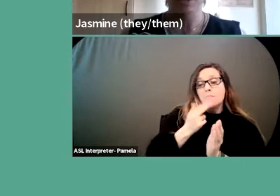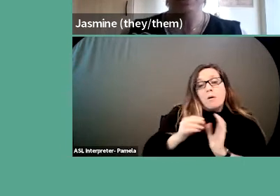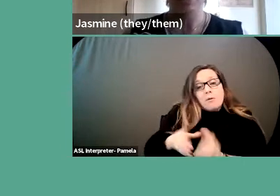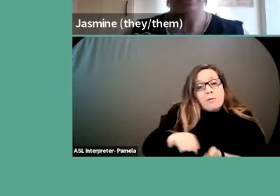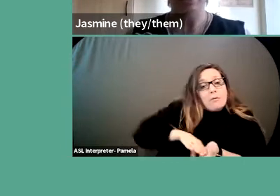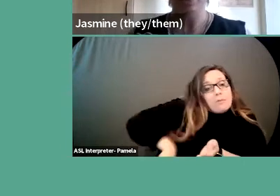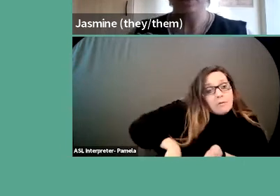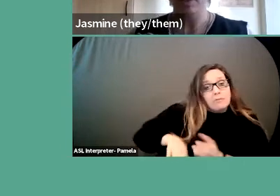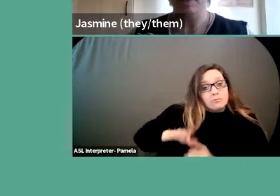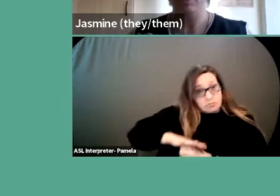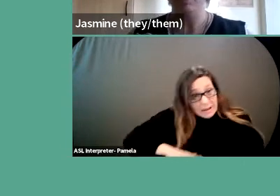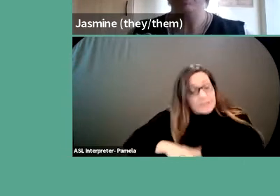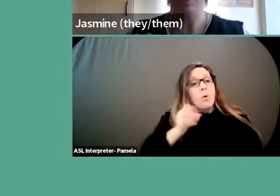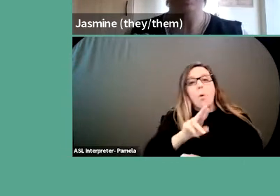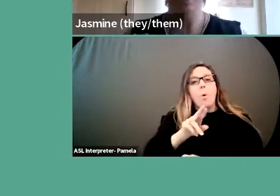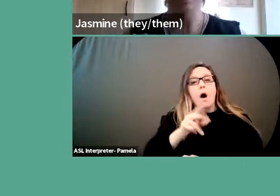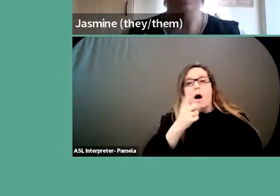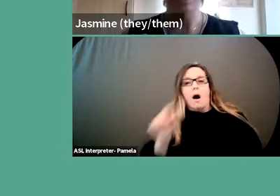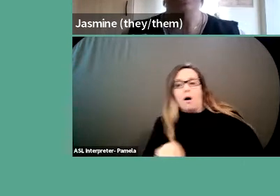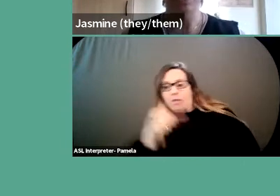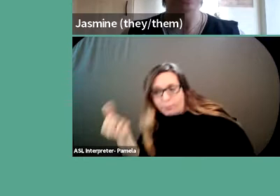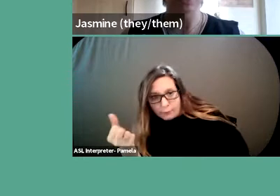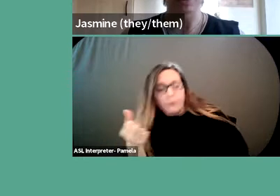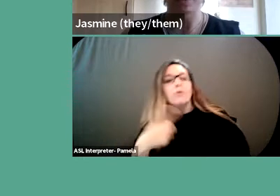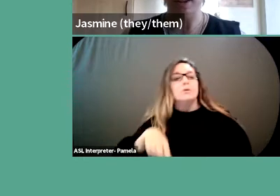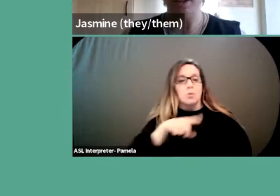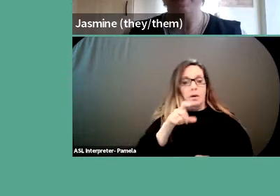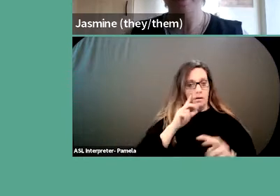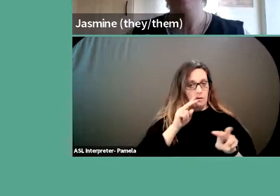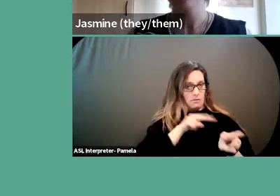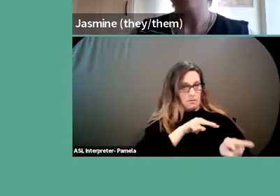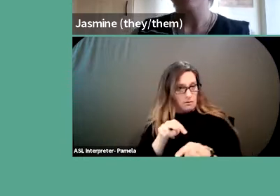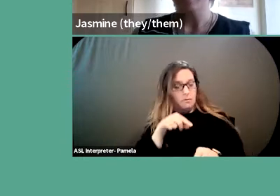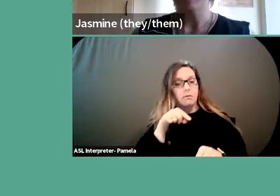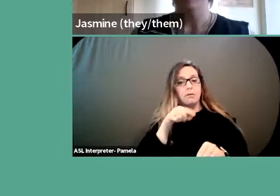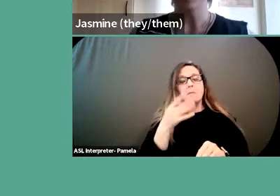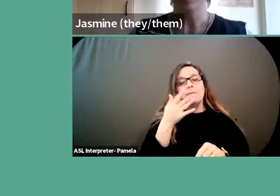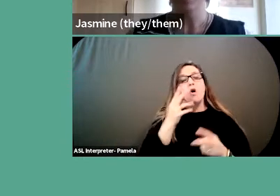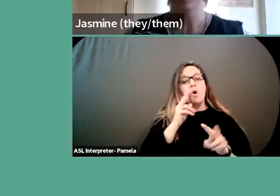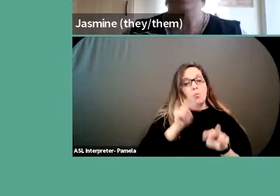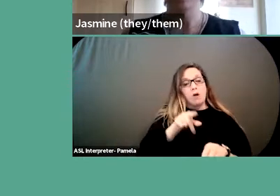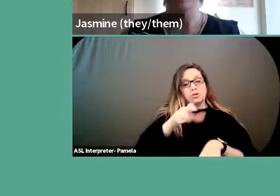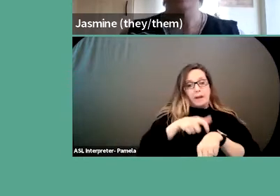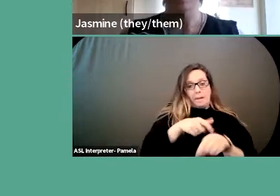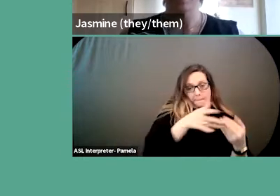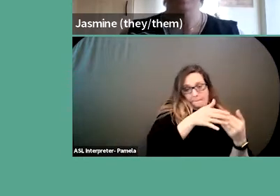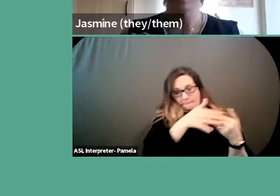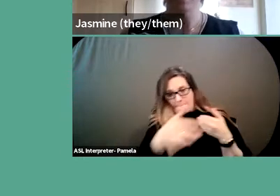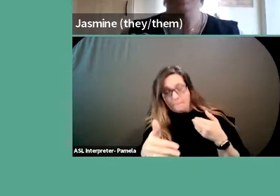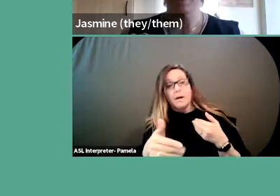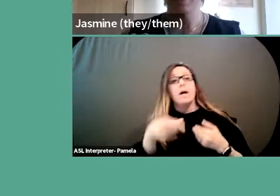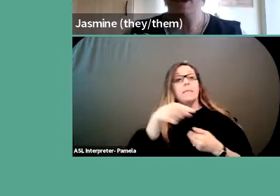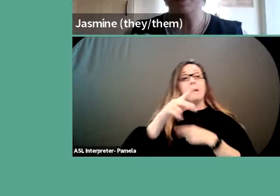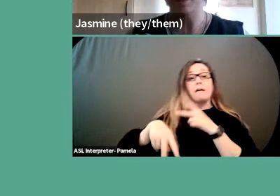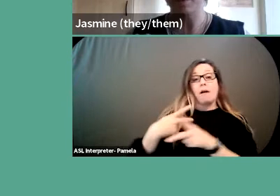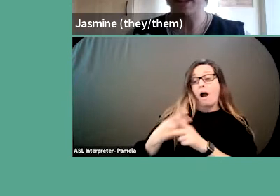can be achieved through longitudinal research, which follows an individual through the course of time. And finally, quantitative analyses like this